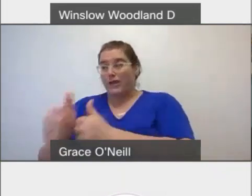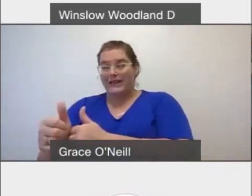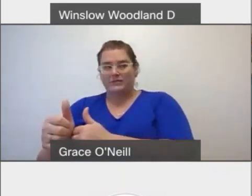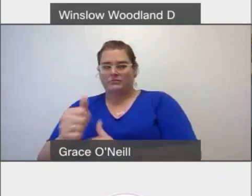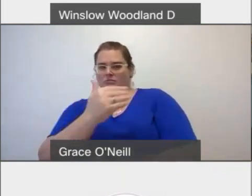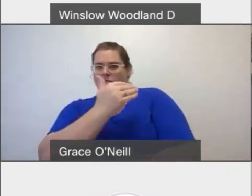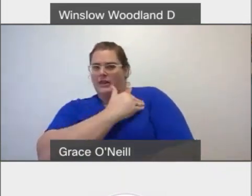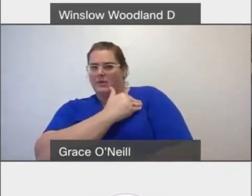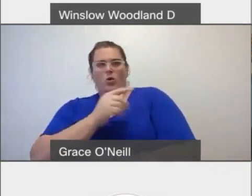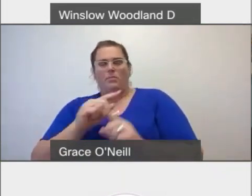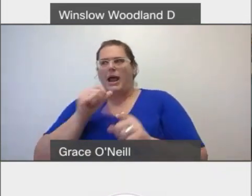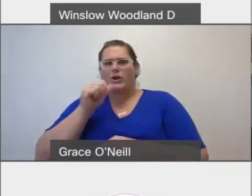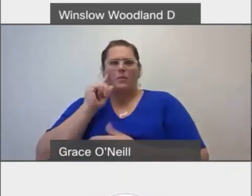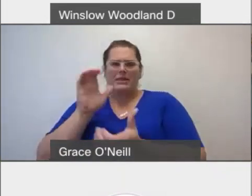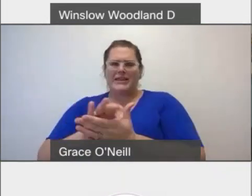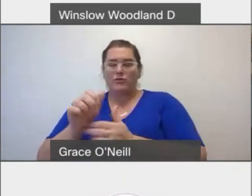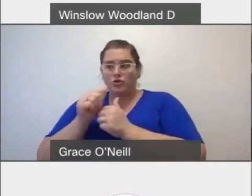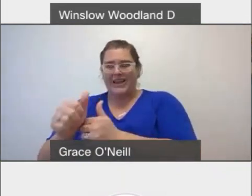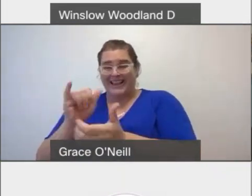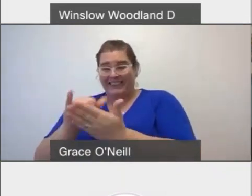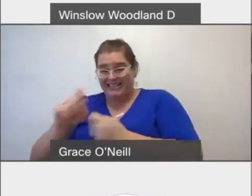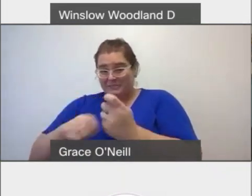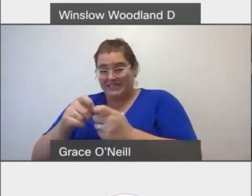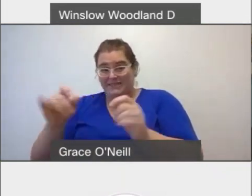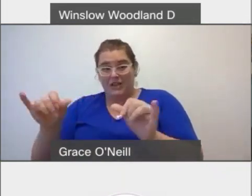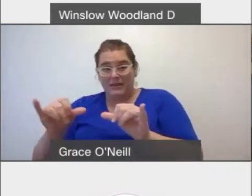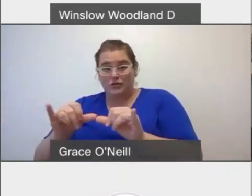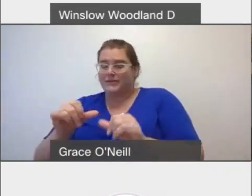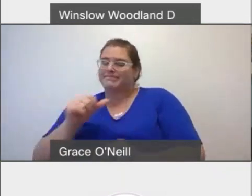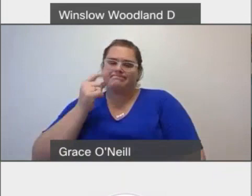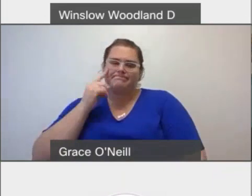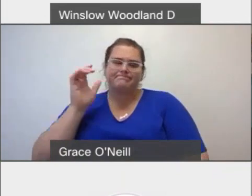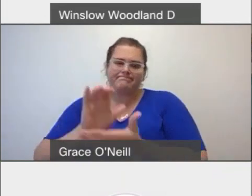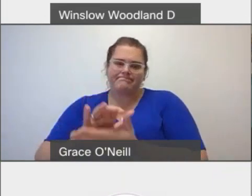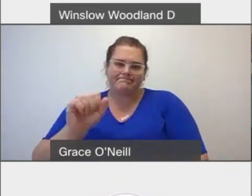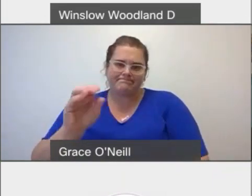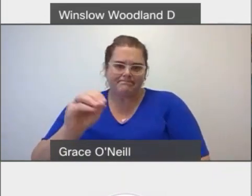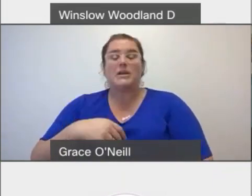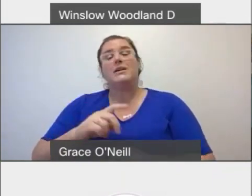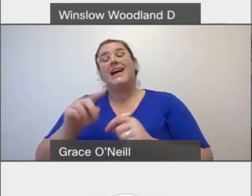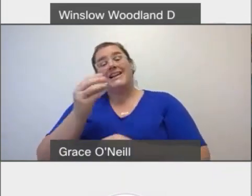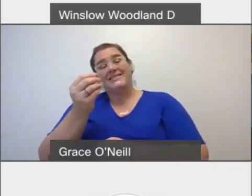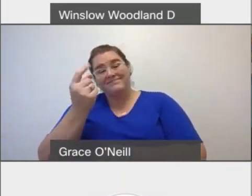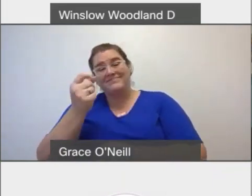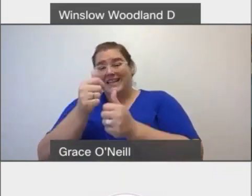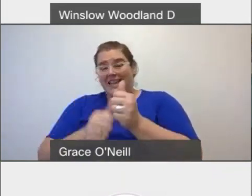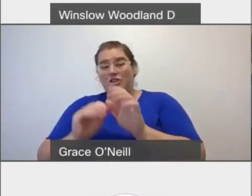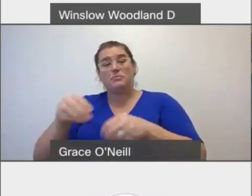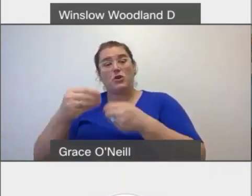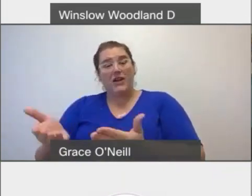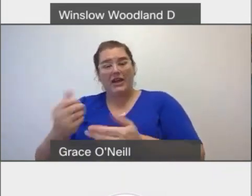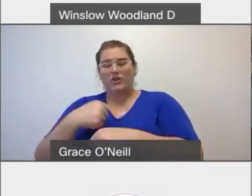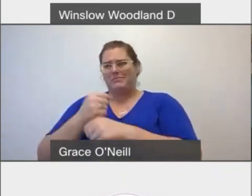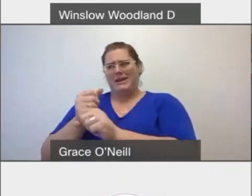that we're tracking that specifically, and that each provider is making their own decisions about a lot of these things.